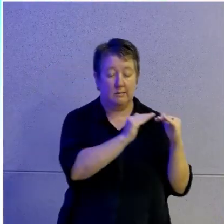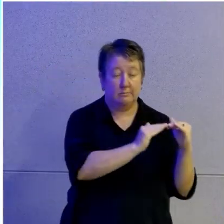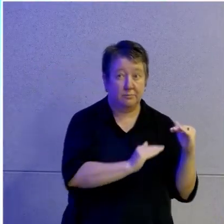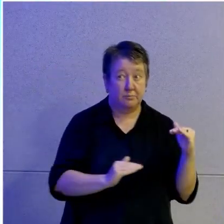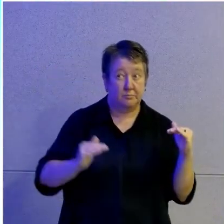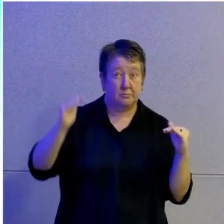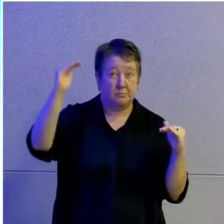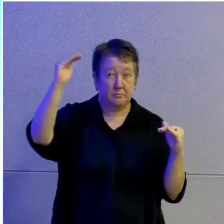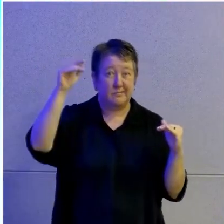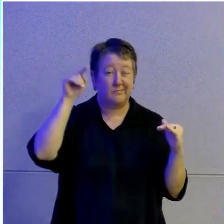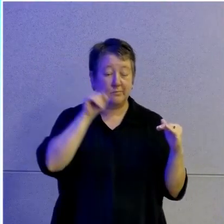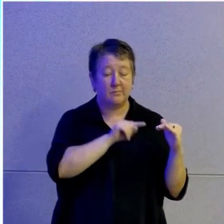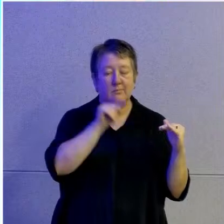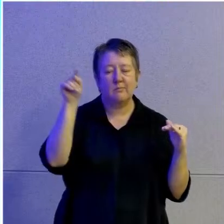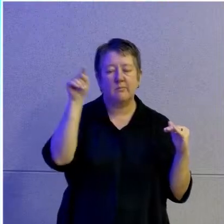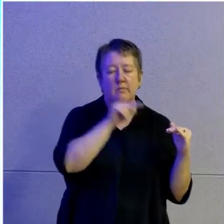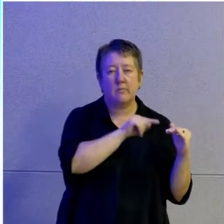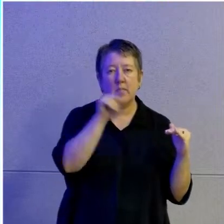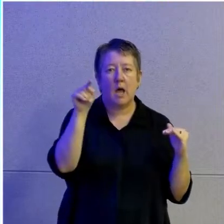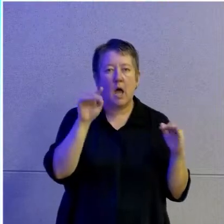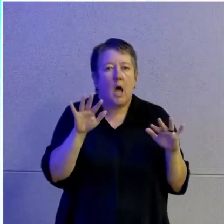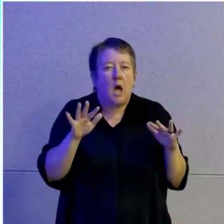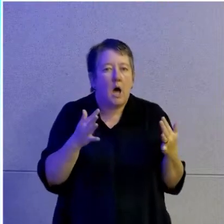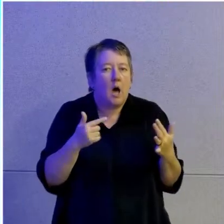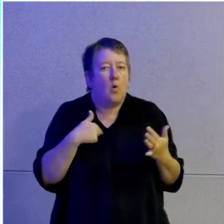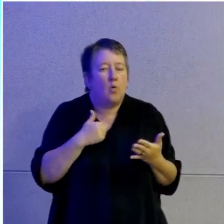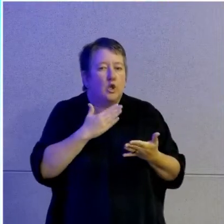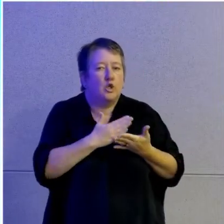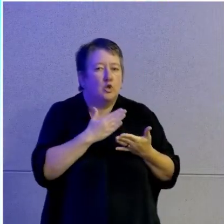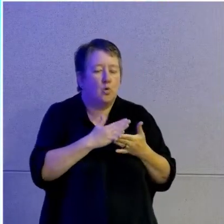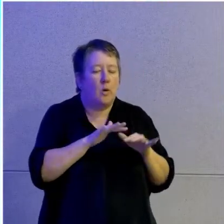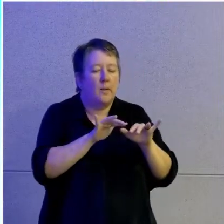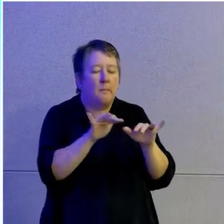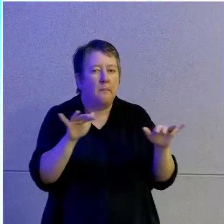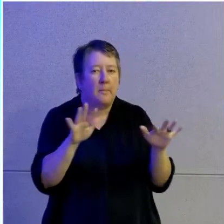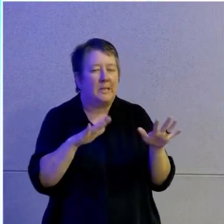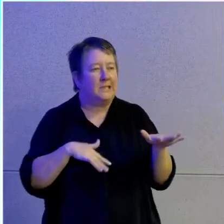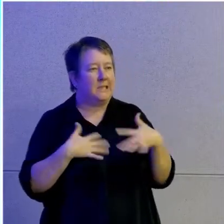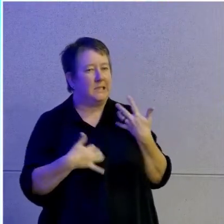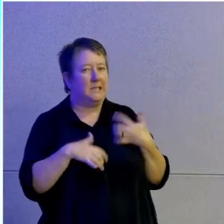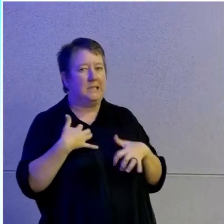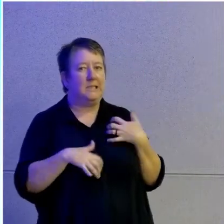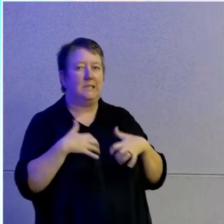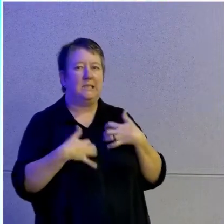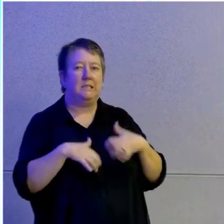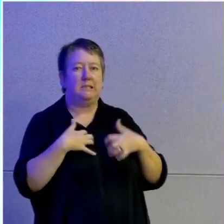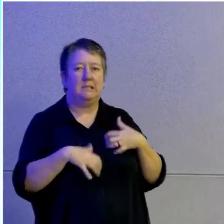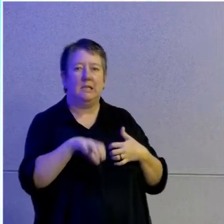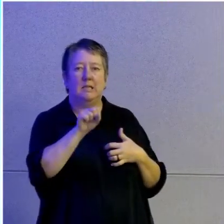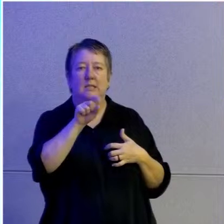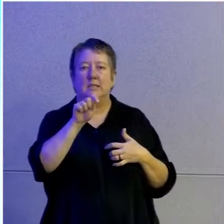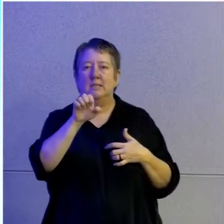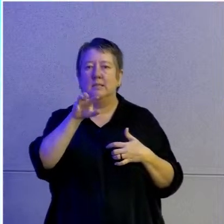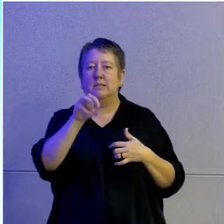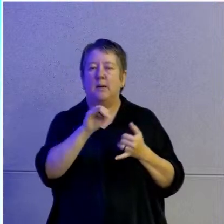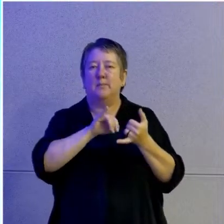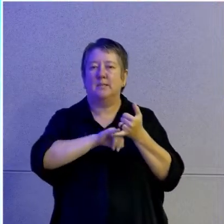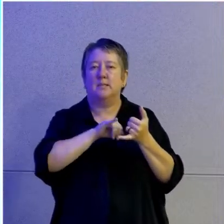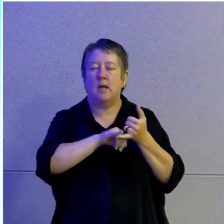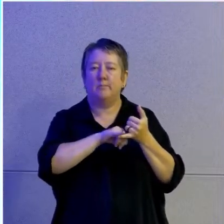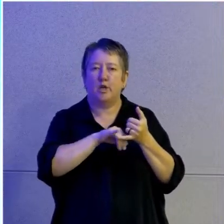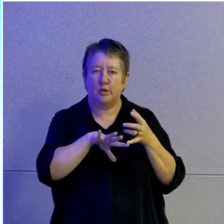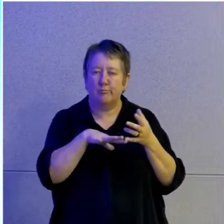that we arouse the interest of people to take up the STEM subject? How do we make sure, as